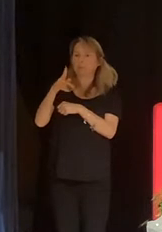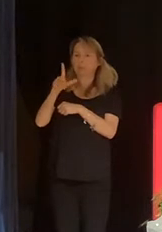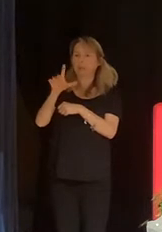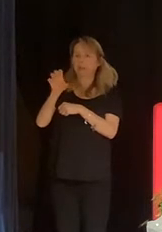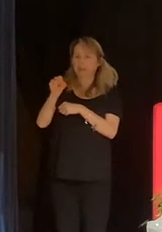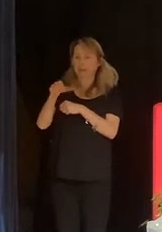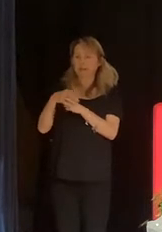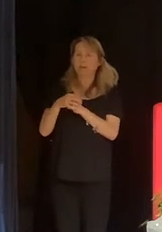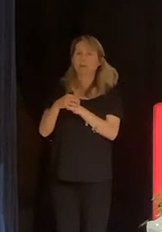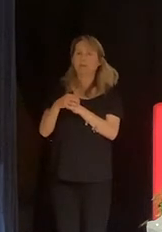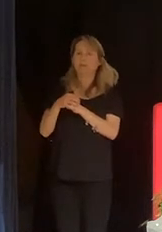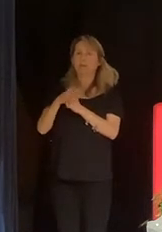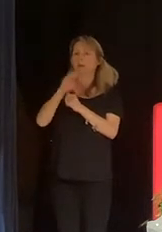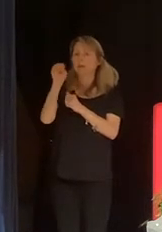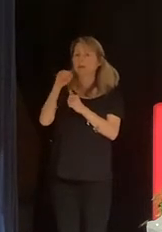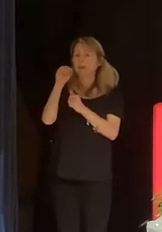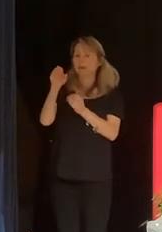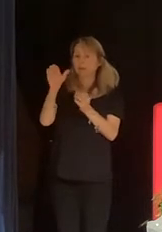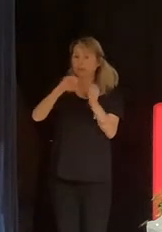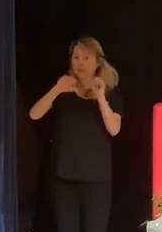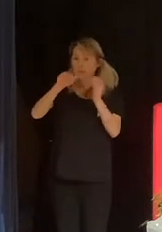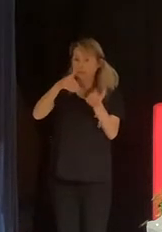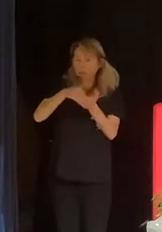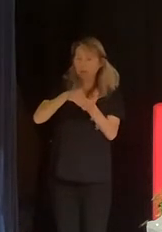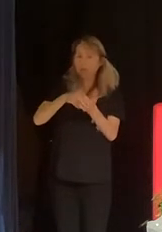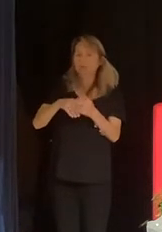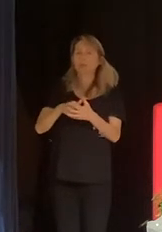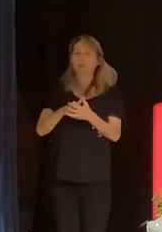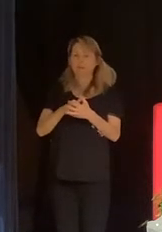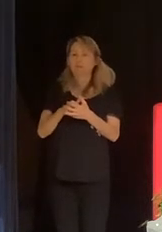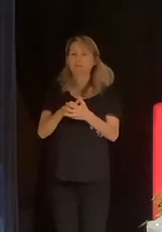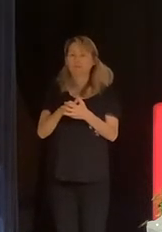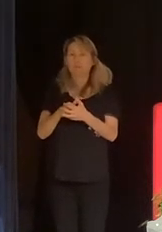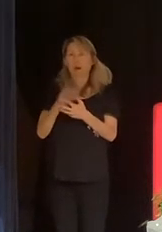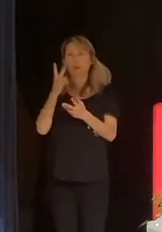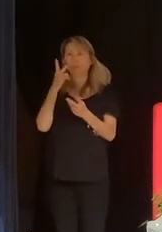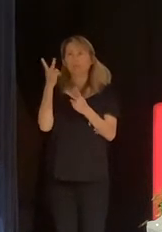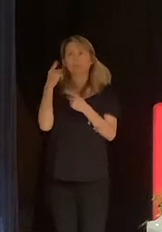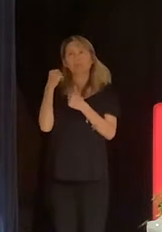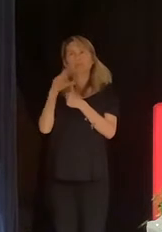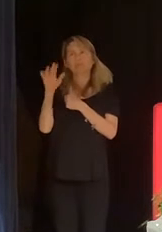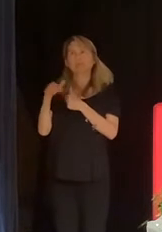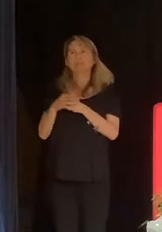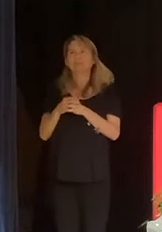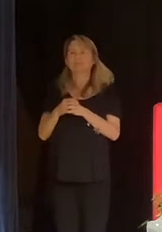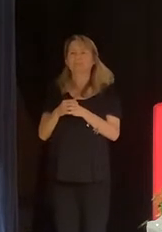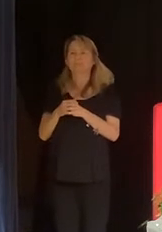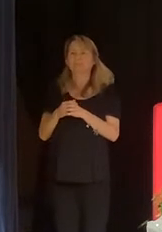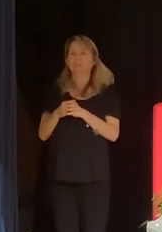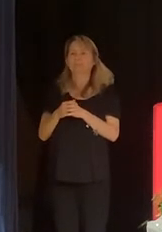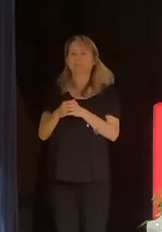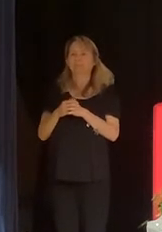with going to Ontario Science Center. These are the memories I will never forget.